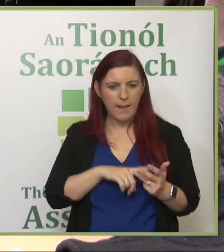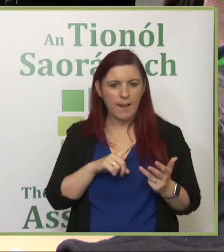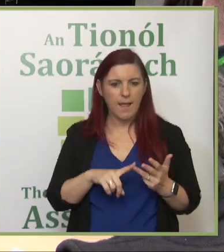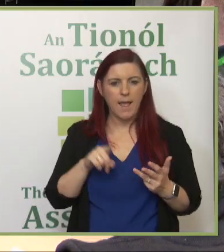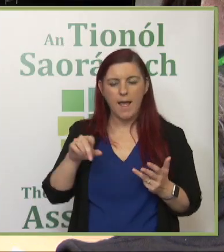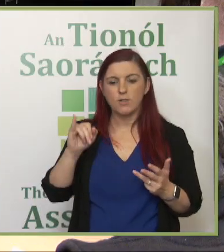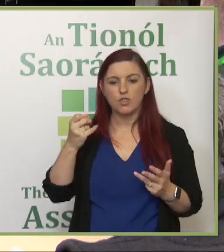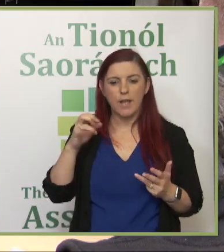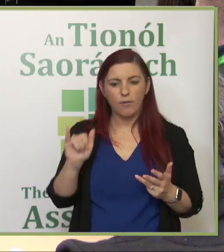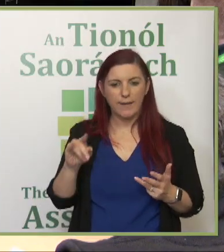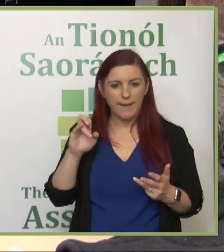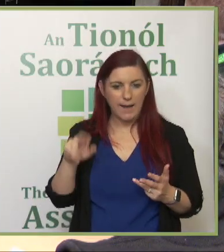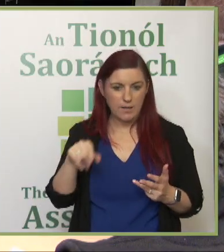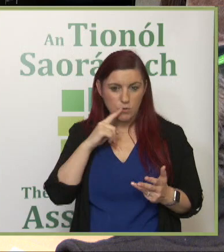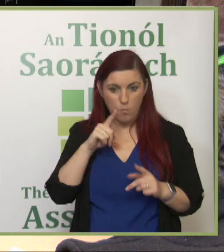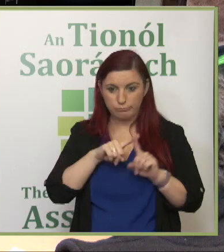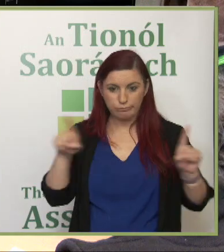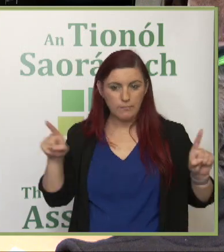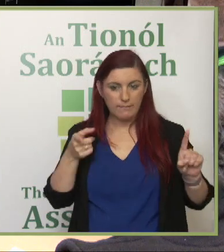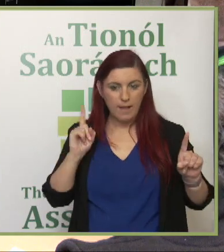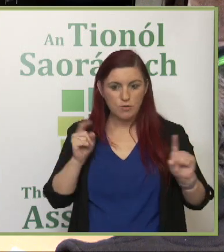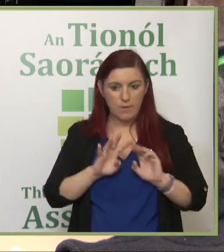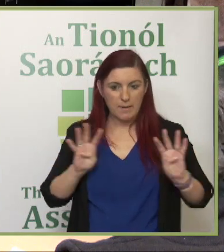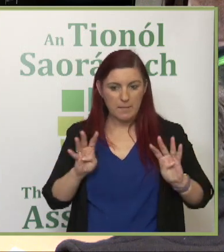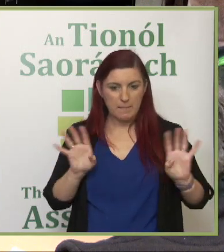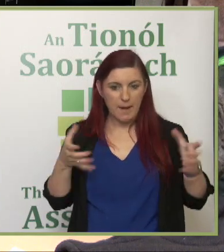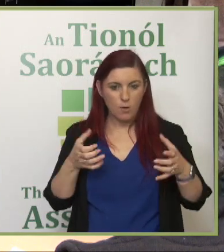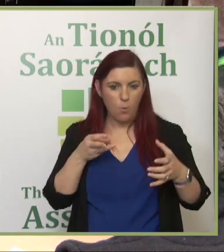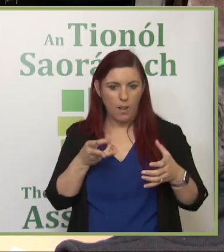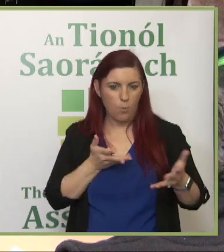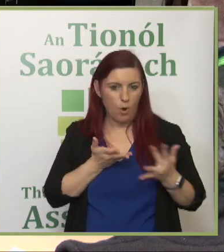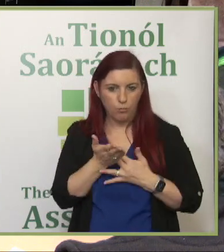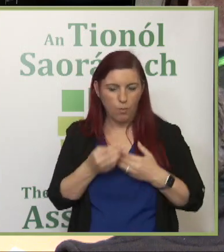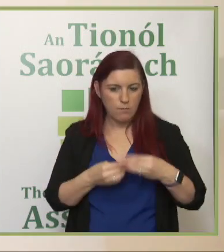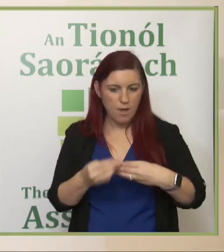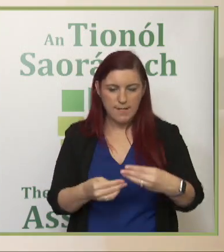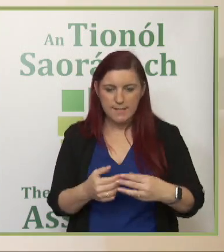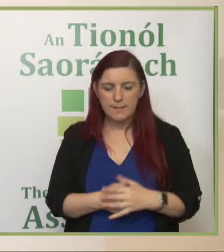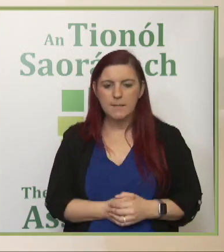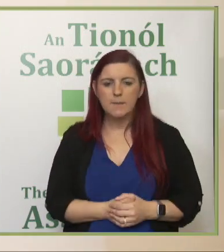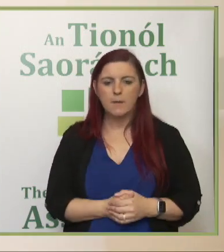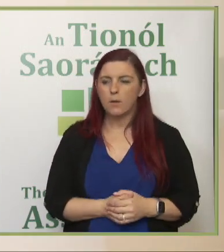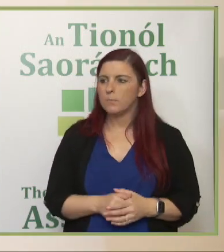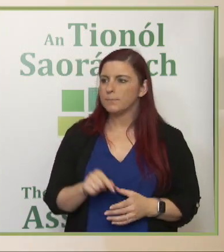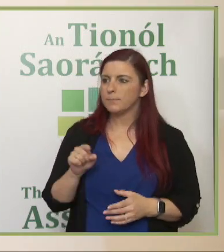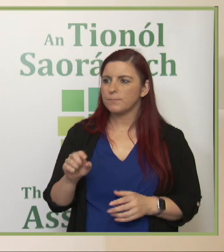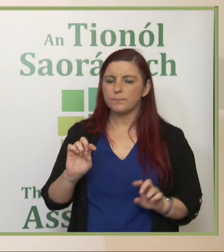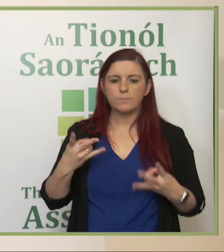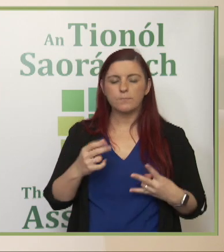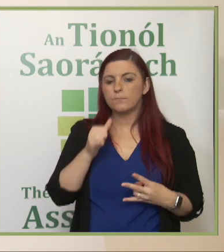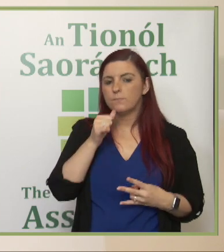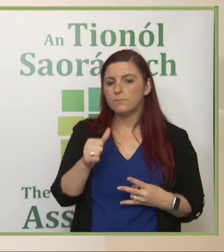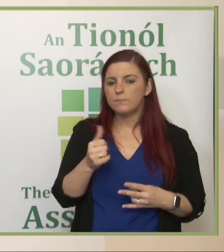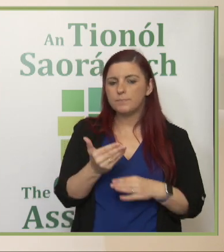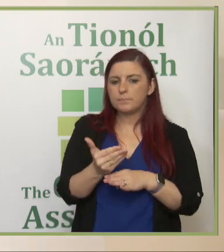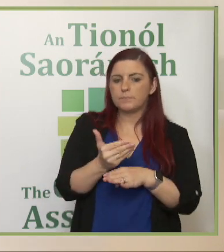in the process throughout. So I'd like to welcome them with Paul and Johanna. Just two quick things from me before, just so you understand